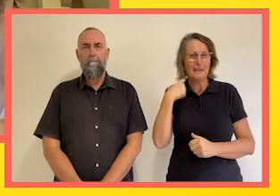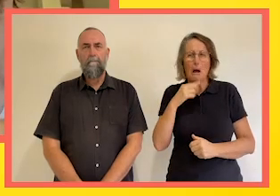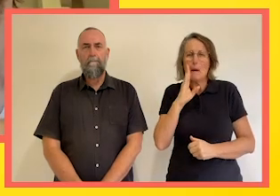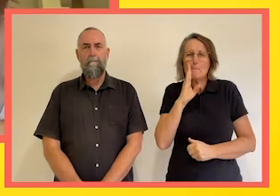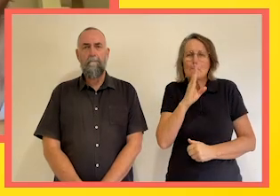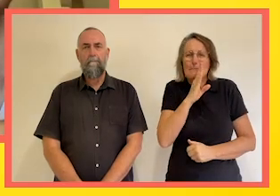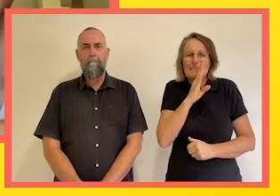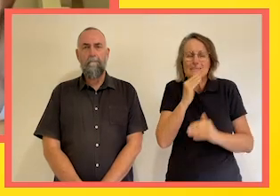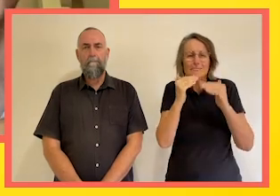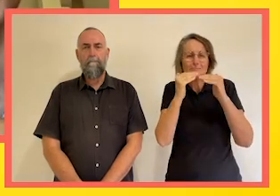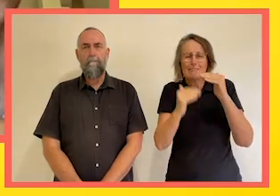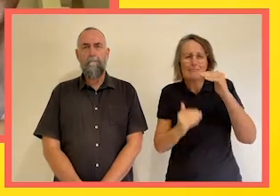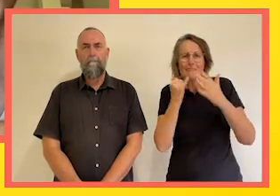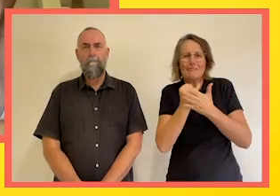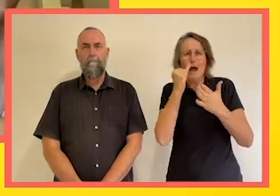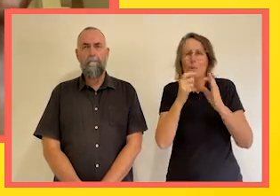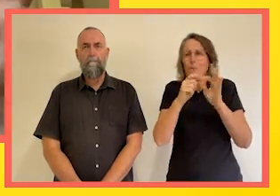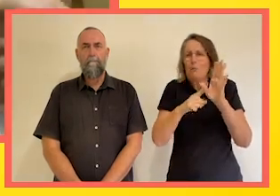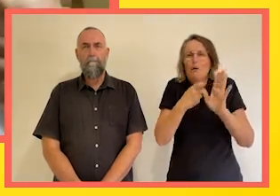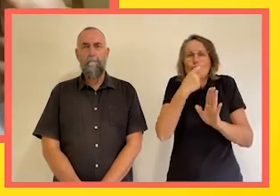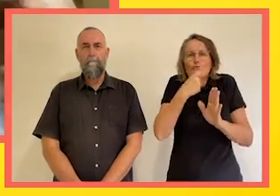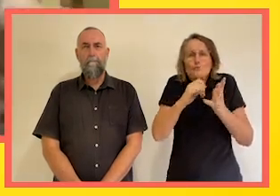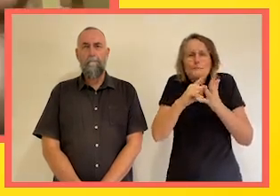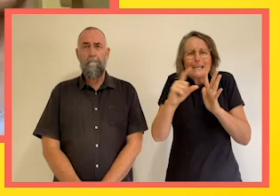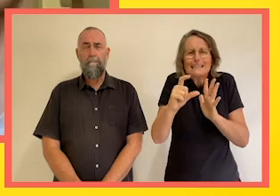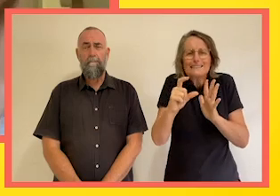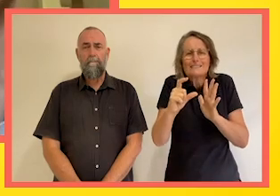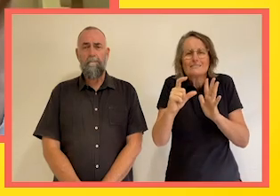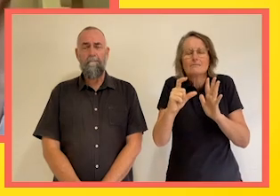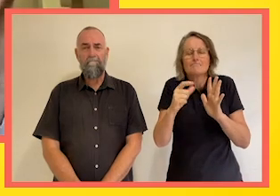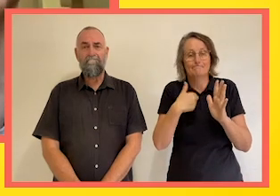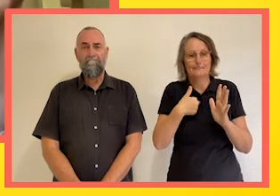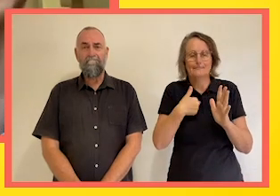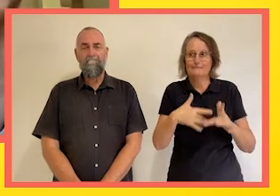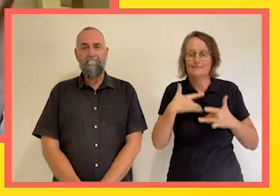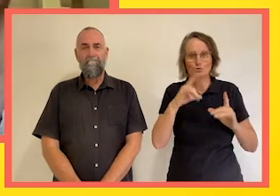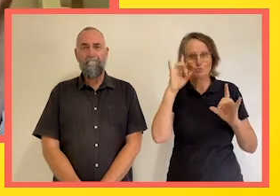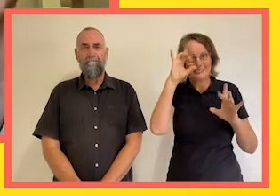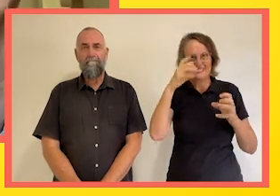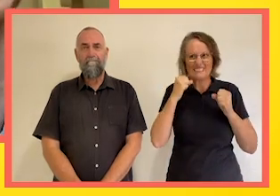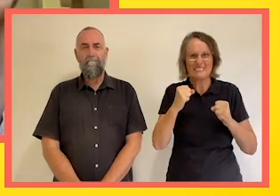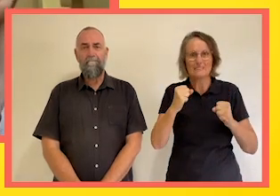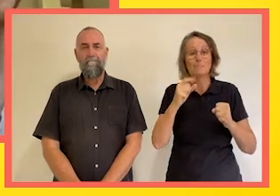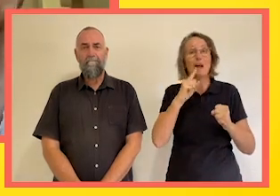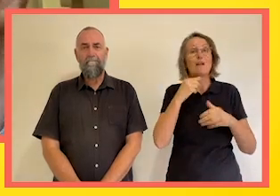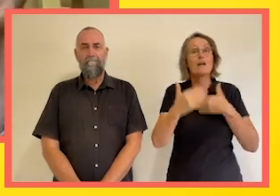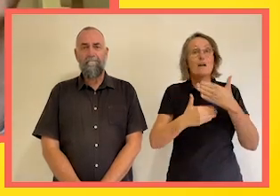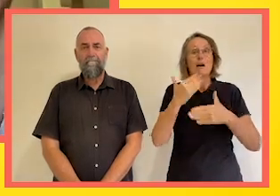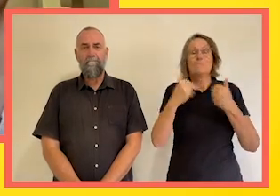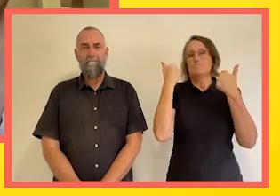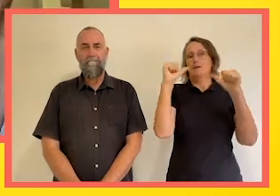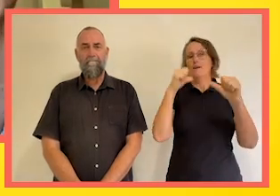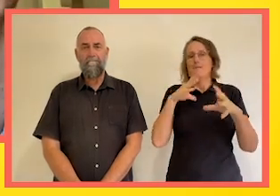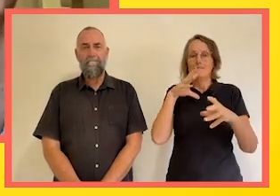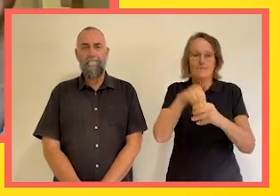like this split second of not qualifying. It drove me a bit crazy, but got there in the